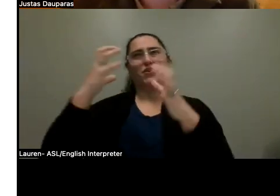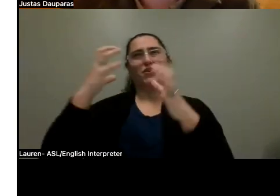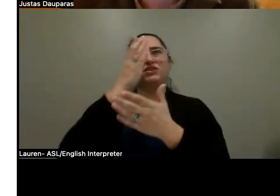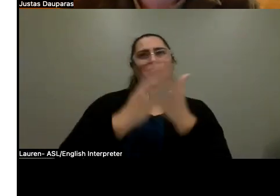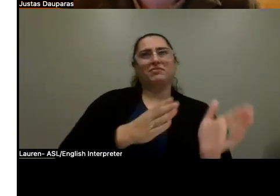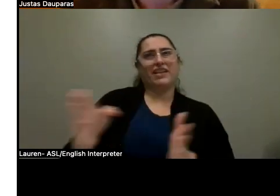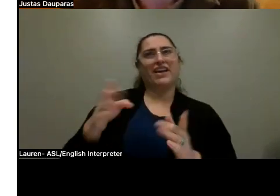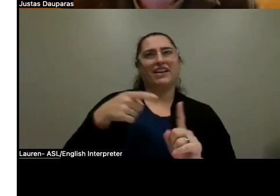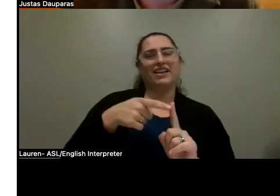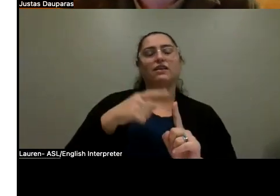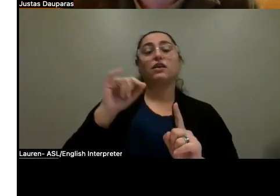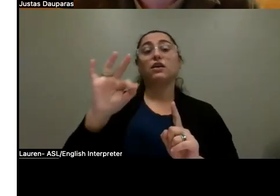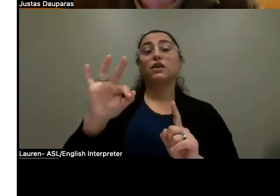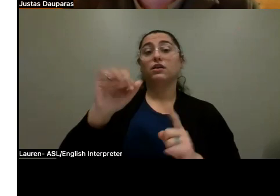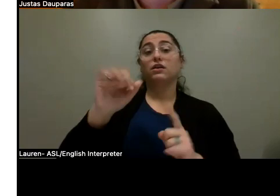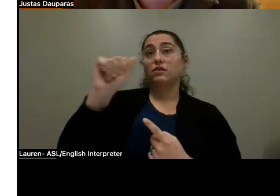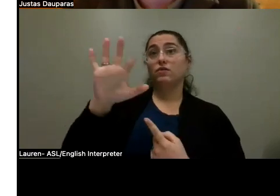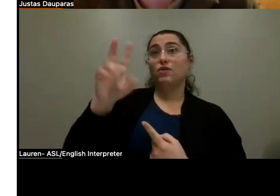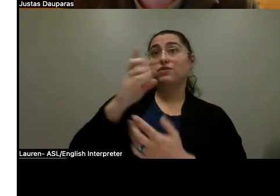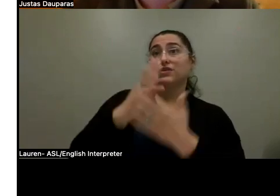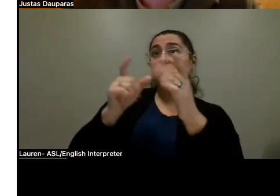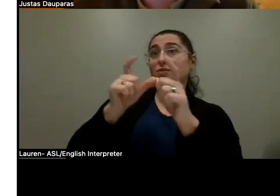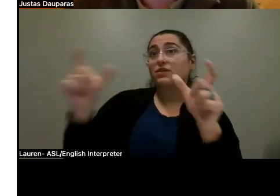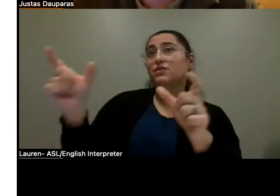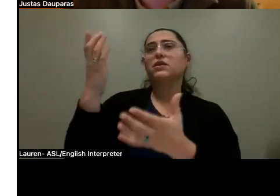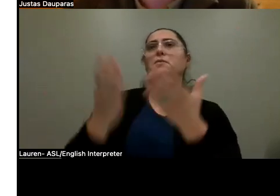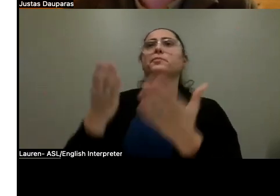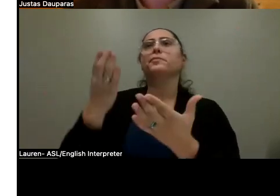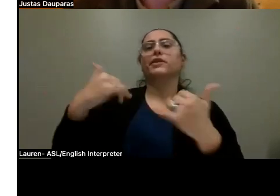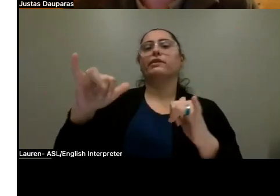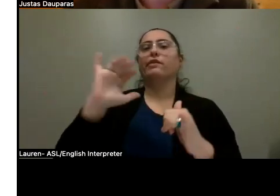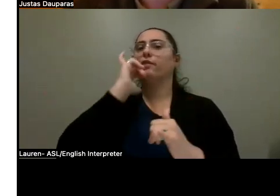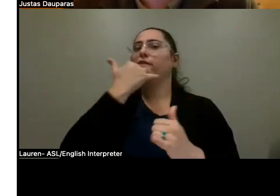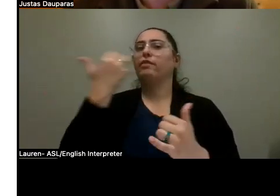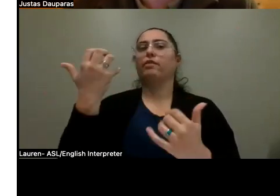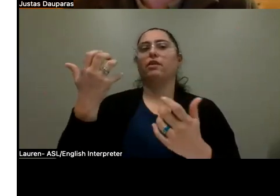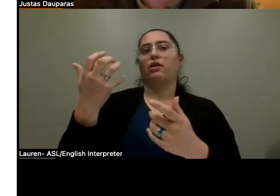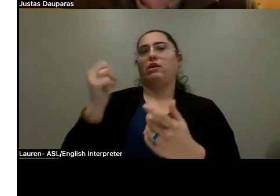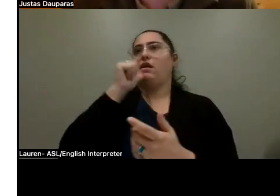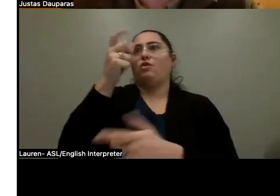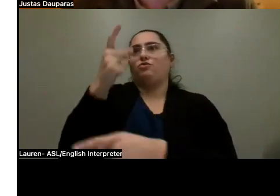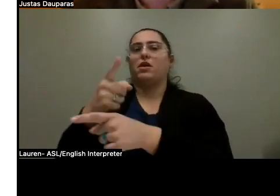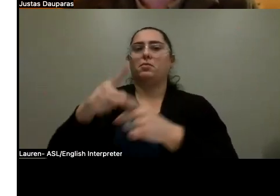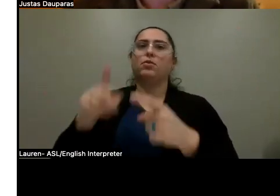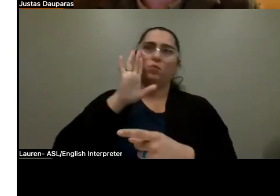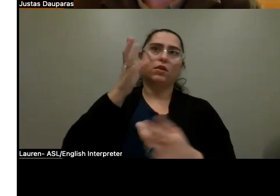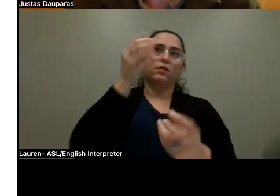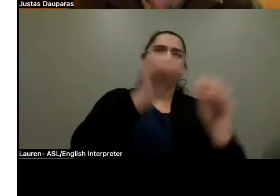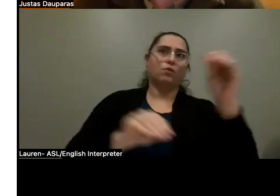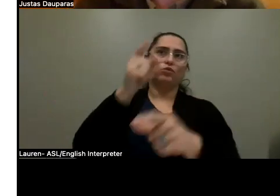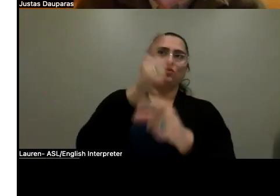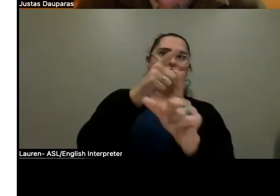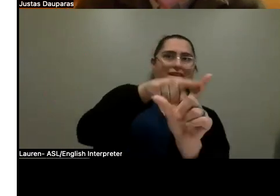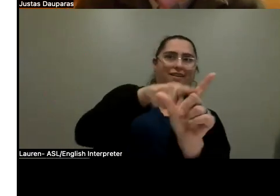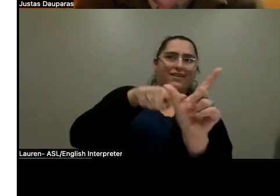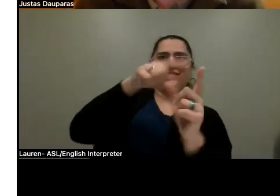maybe couldn't be predicted by AlphaFold could be still folding into the correct backbones. So as I guess the structure prediction methods get better, there's